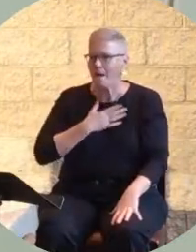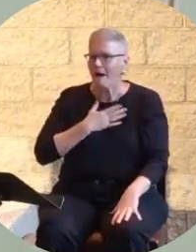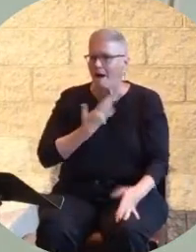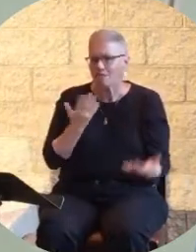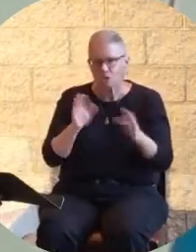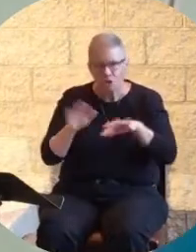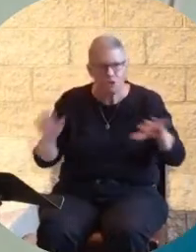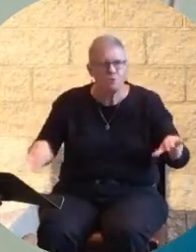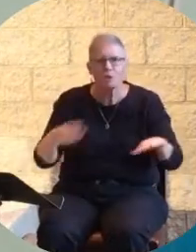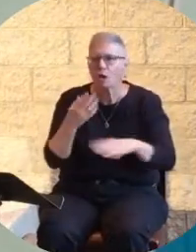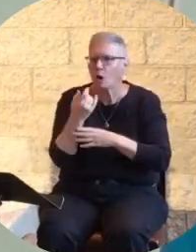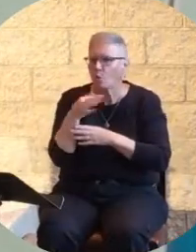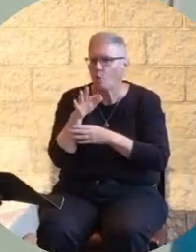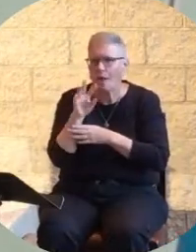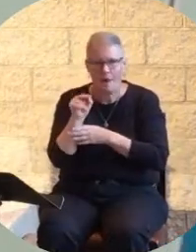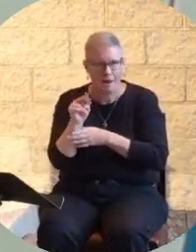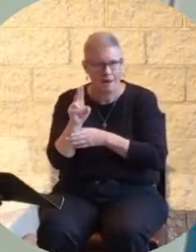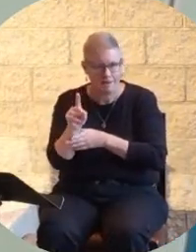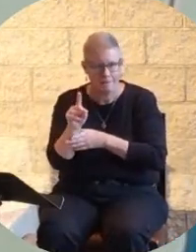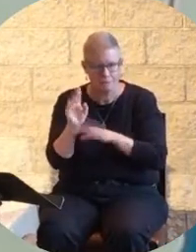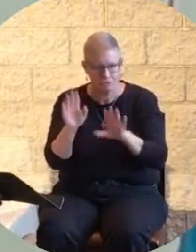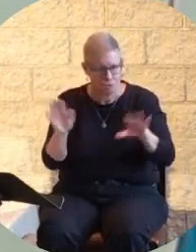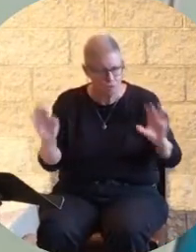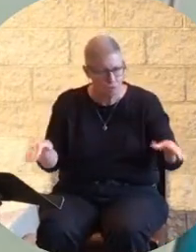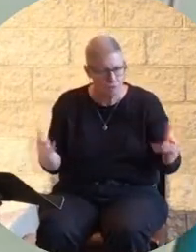your grandchildren.